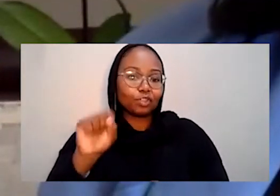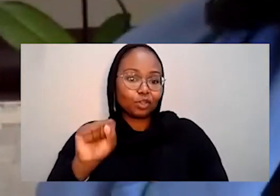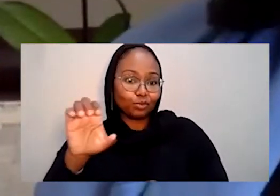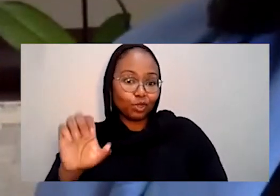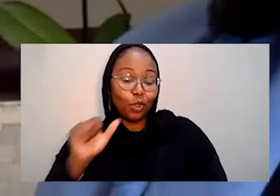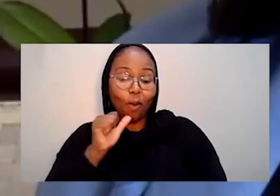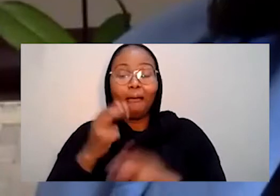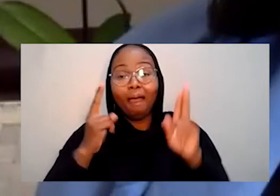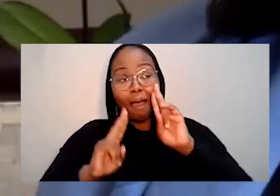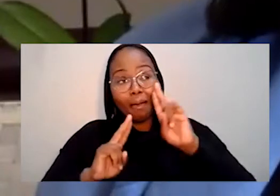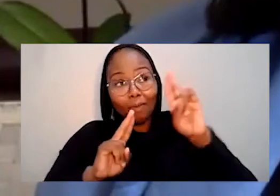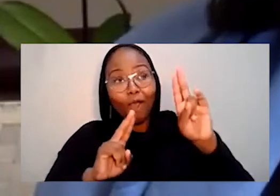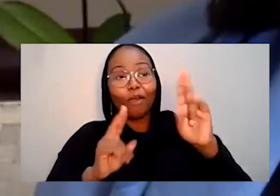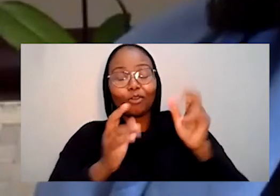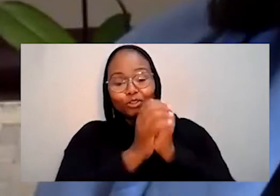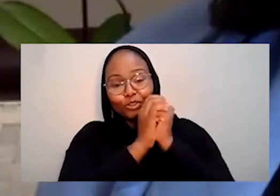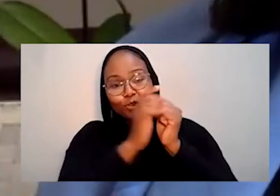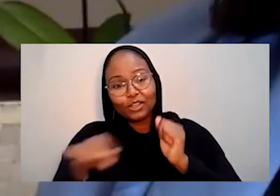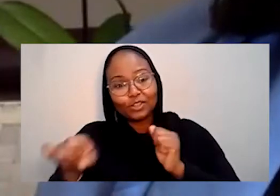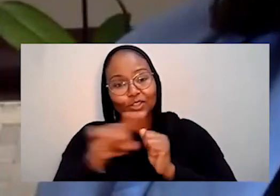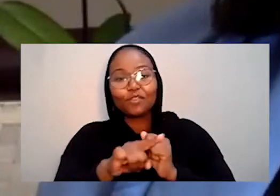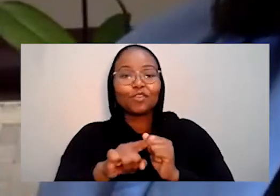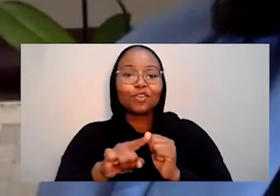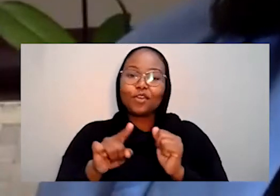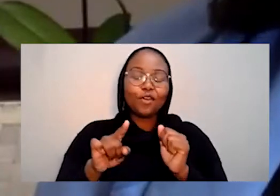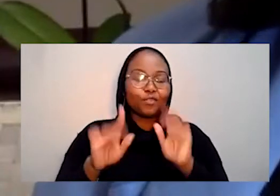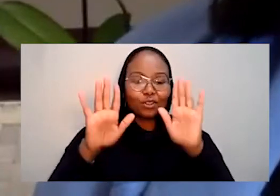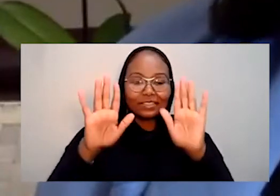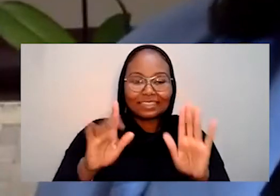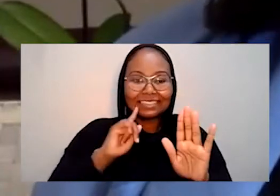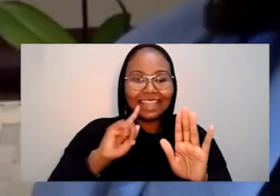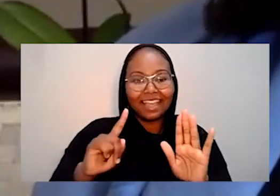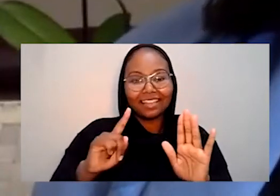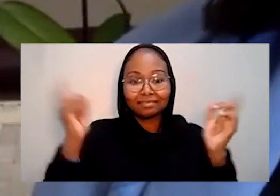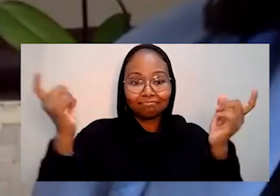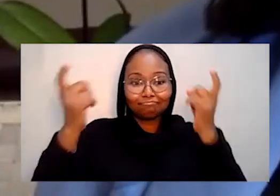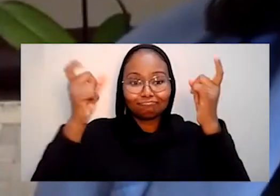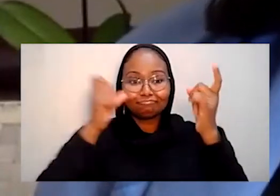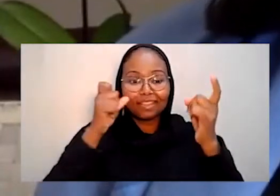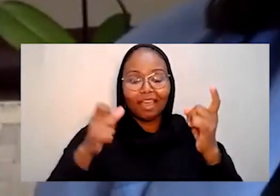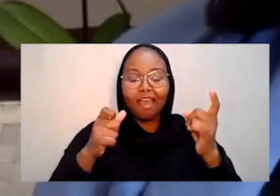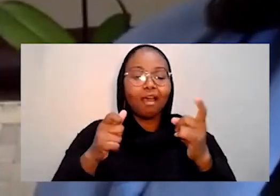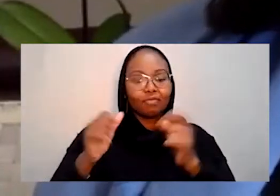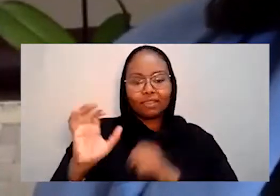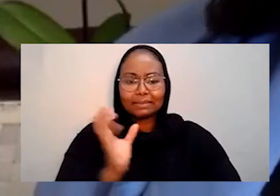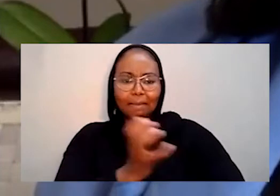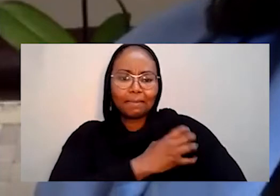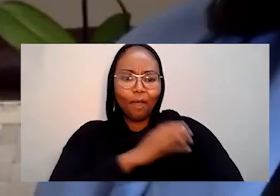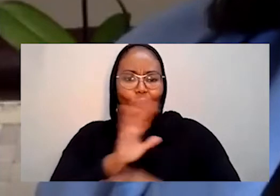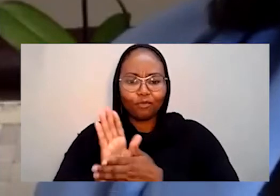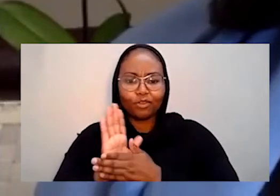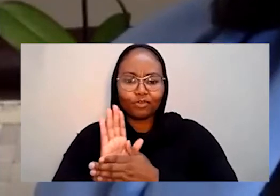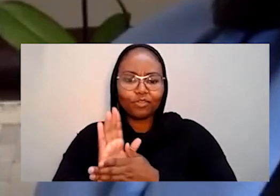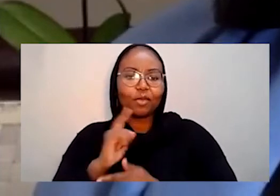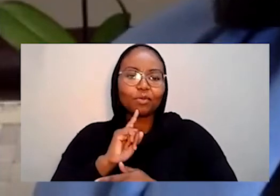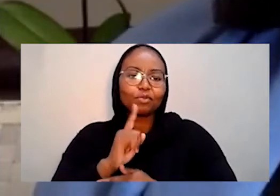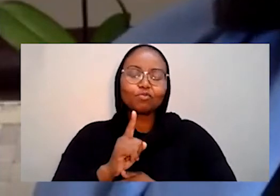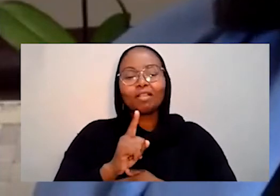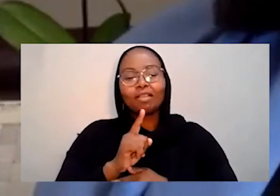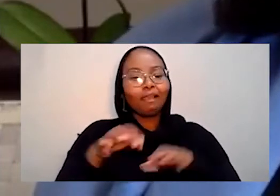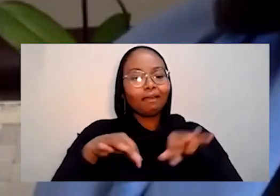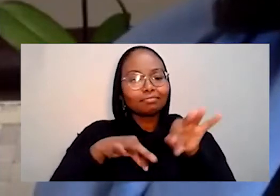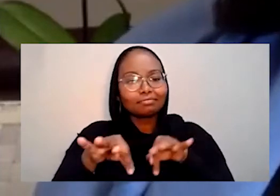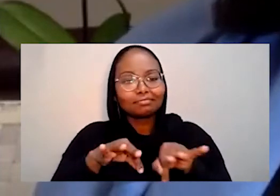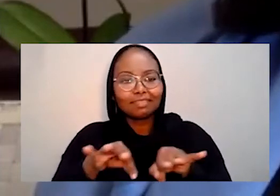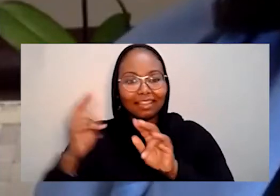congratulate you on the success of your powerful film, Stranger Sister, which underscores the history of the sisterhood and its